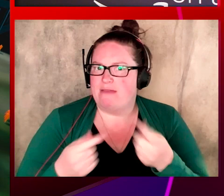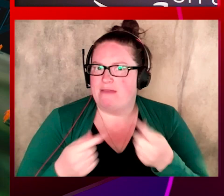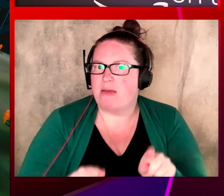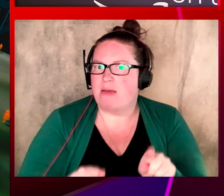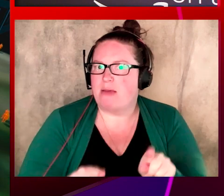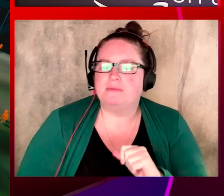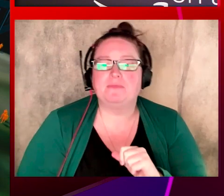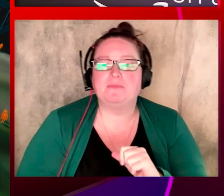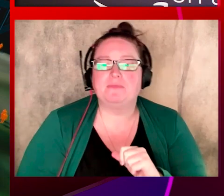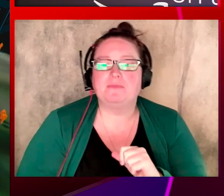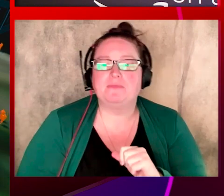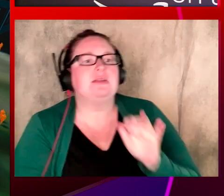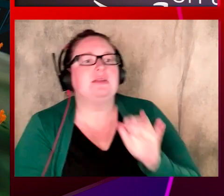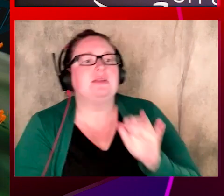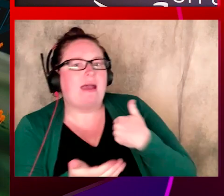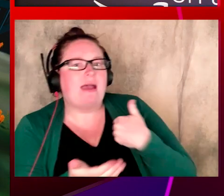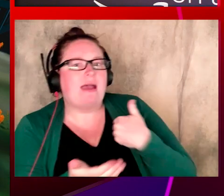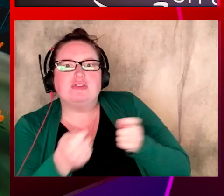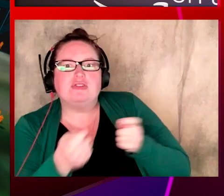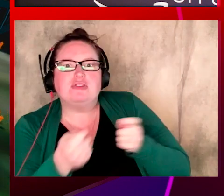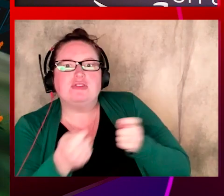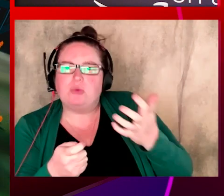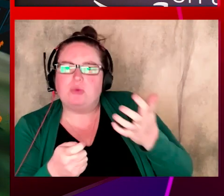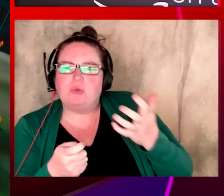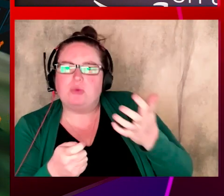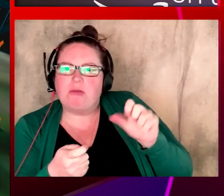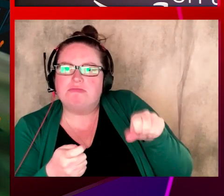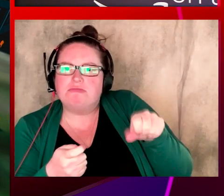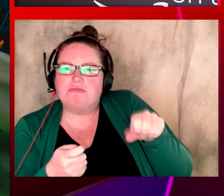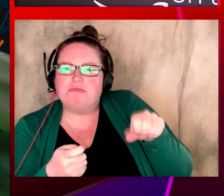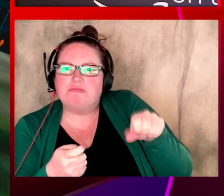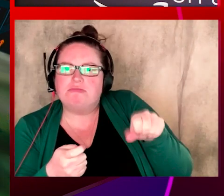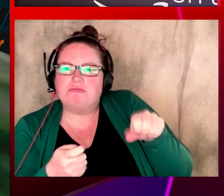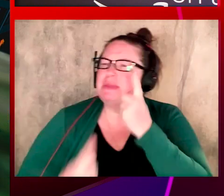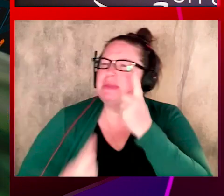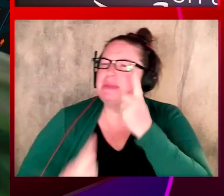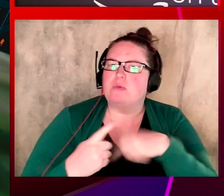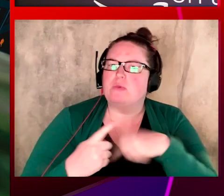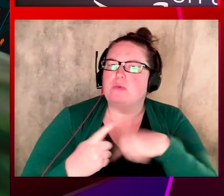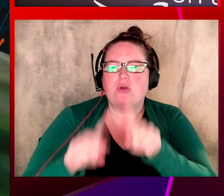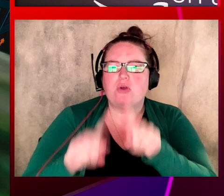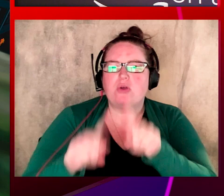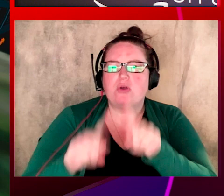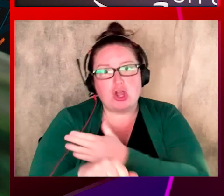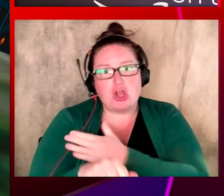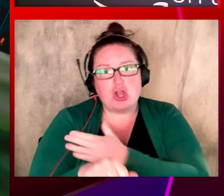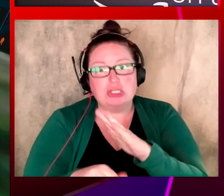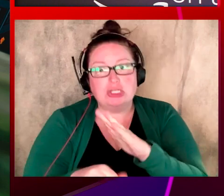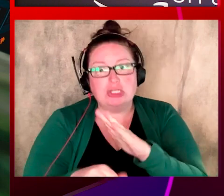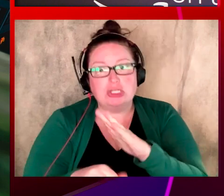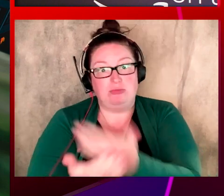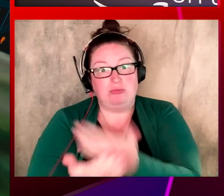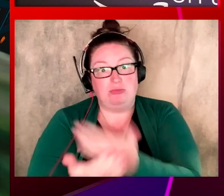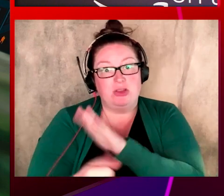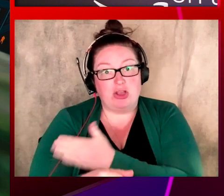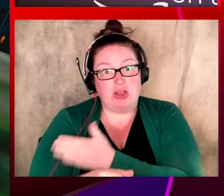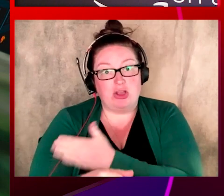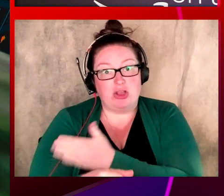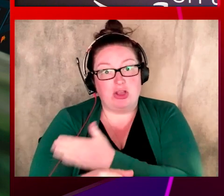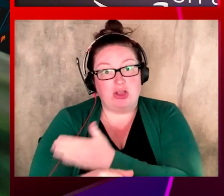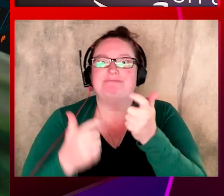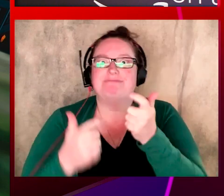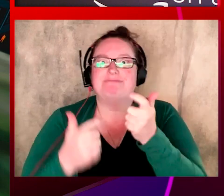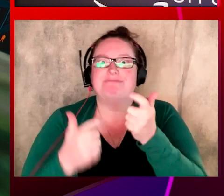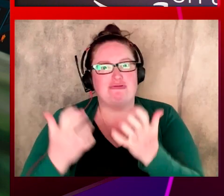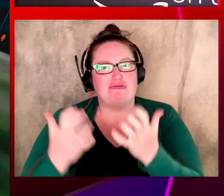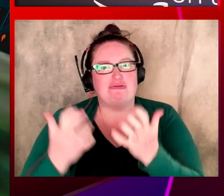control that you want. Yeah, exactly. Effective. I'm thinking like, when you go to a concert, and you park at the concert, and you see, one of these big arena things, right? And you like at the end of the